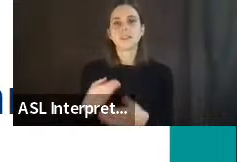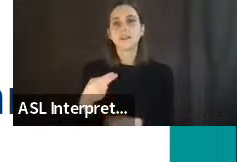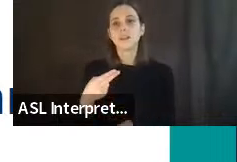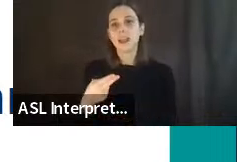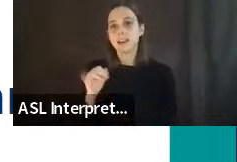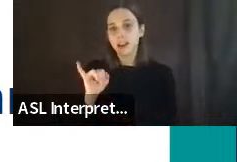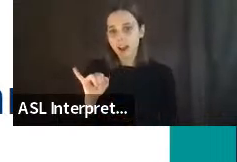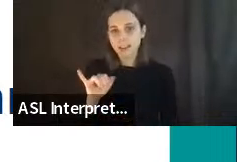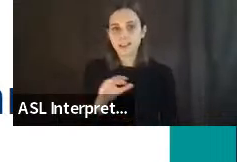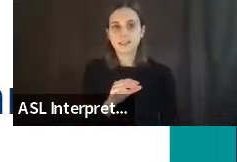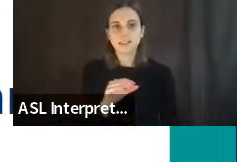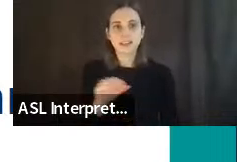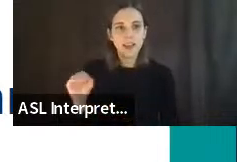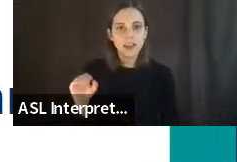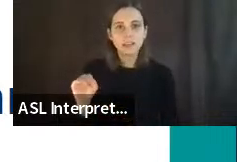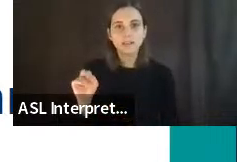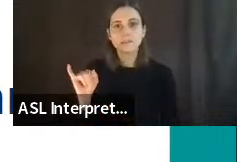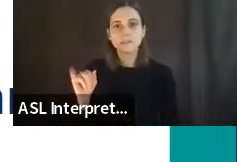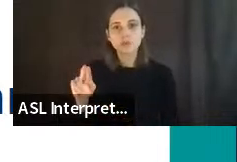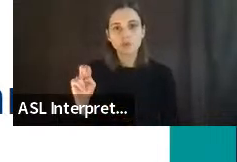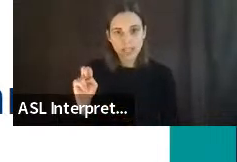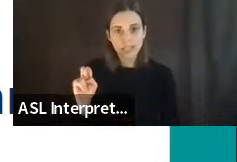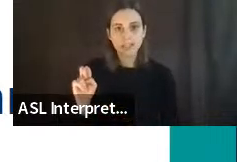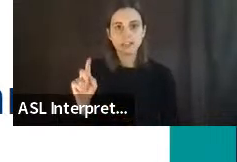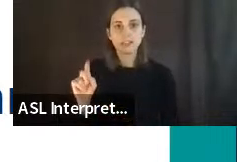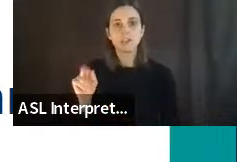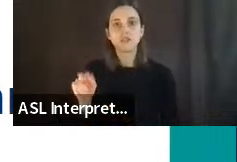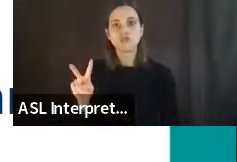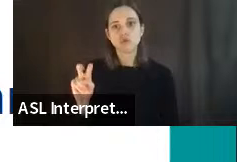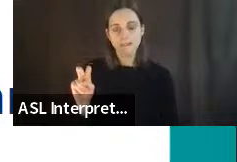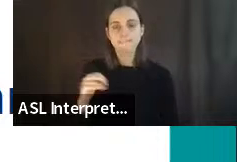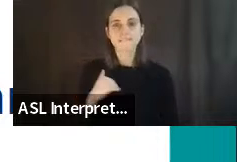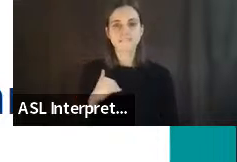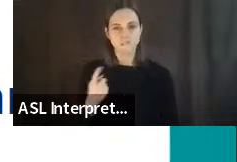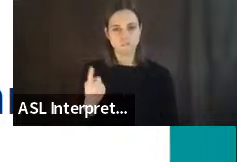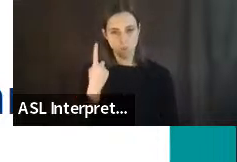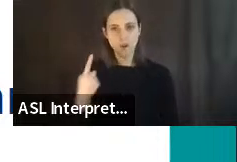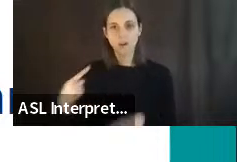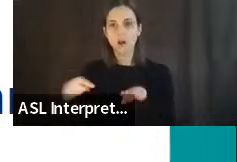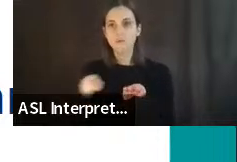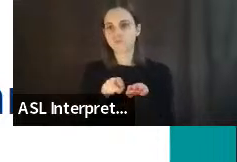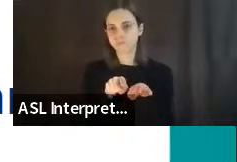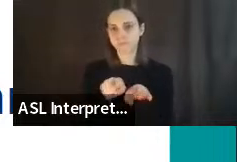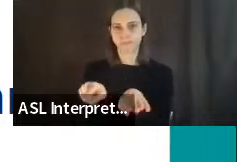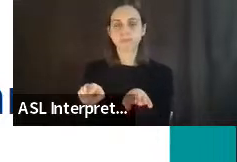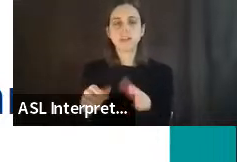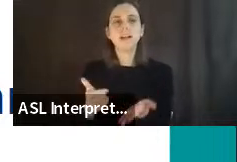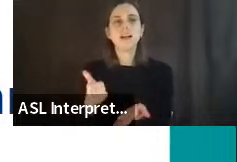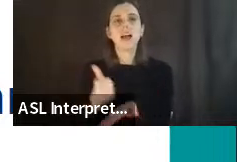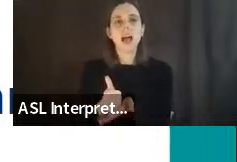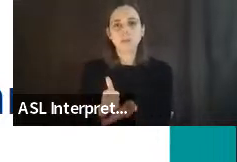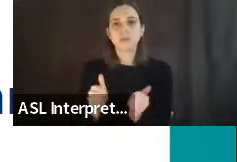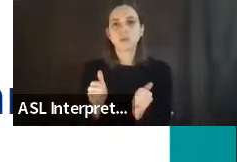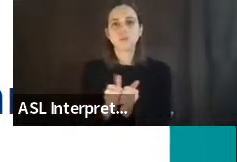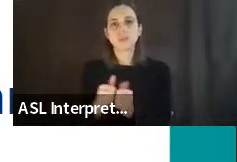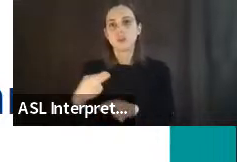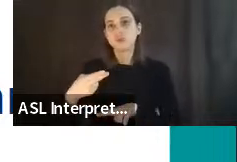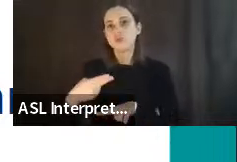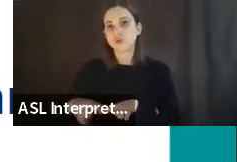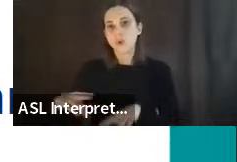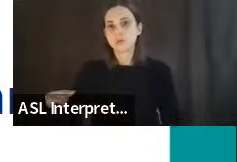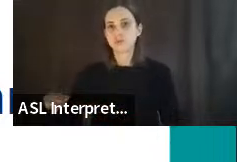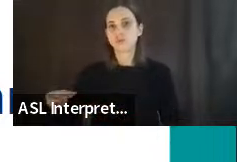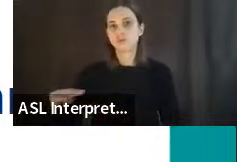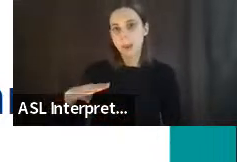Marine Drive and Victory Boulevard, you have 1 auxiliary lane that kind of exists and help with those short ramp interchange